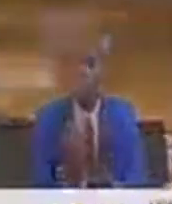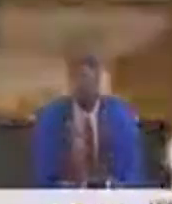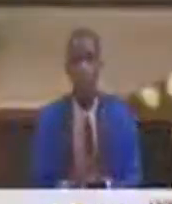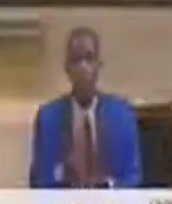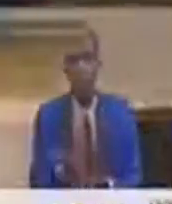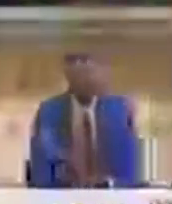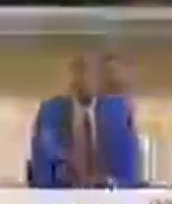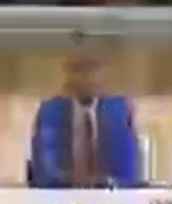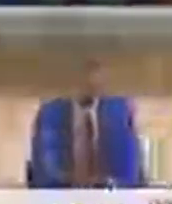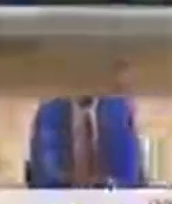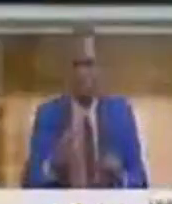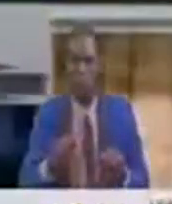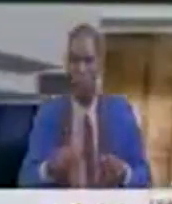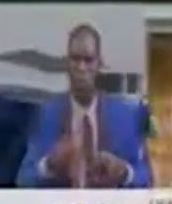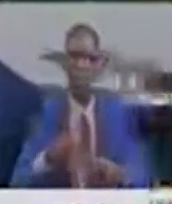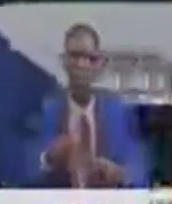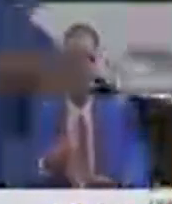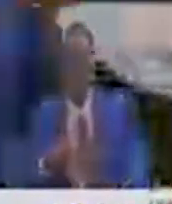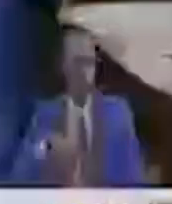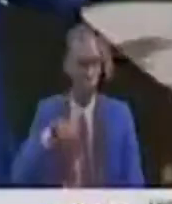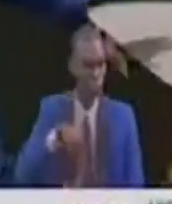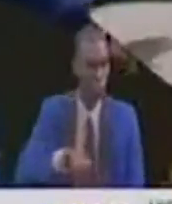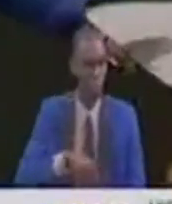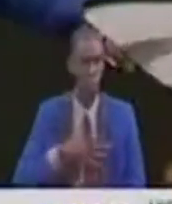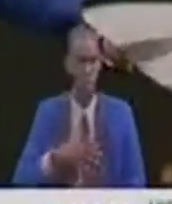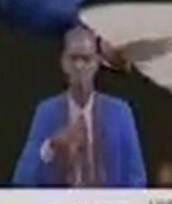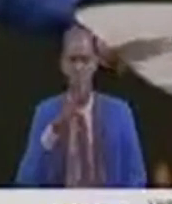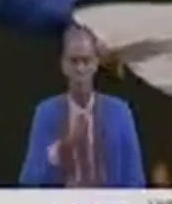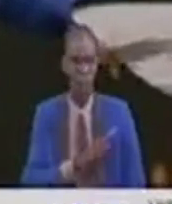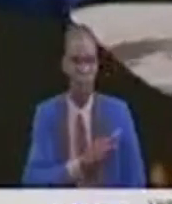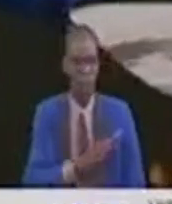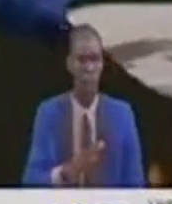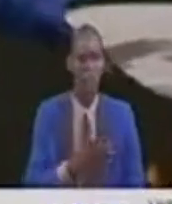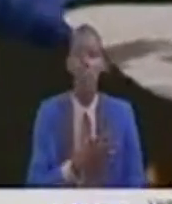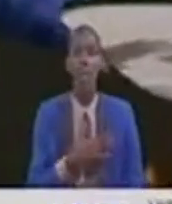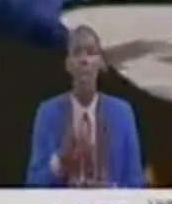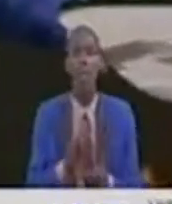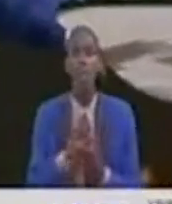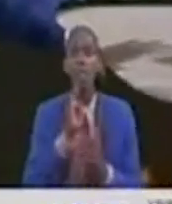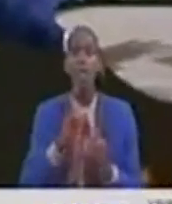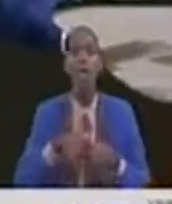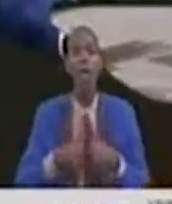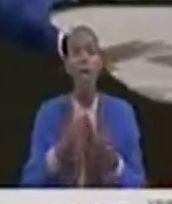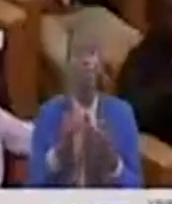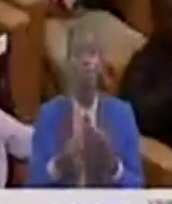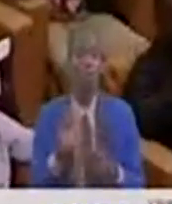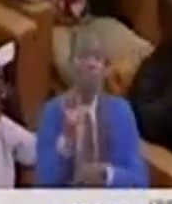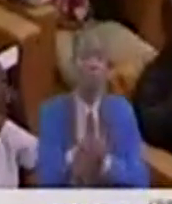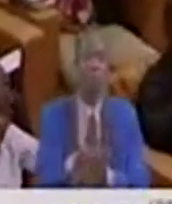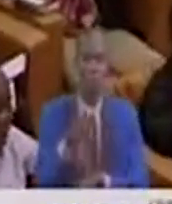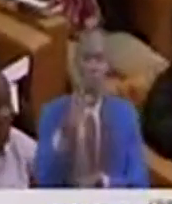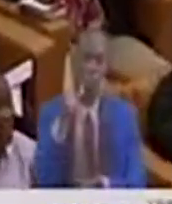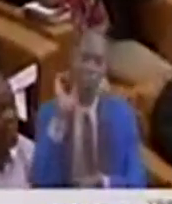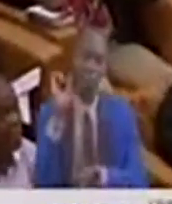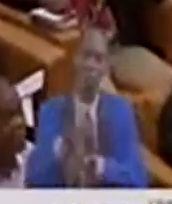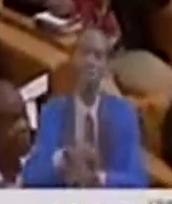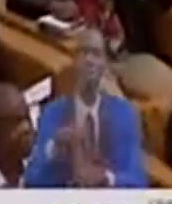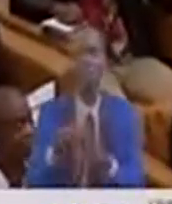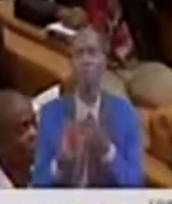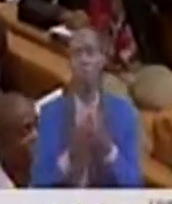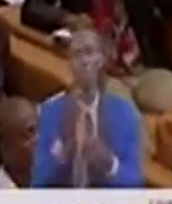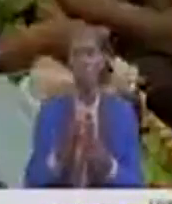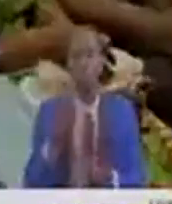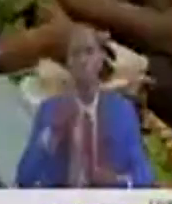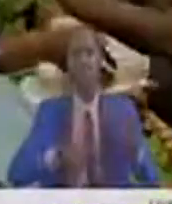is where I stand. And that is how to overcome. You will overcome. I